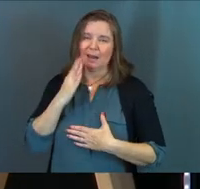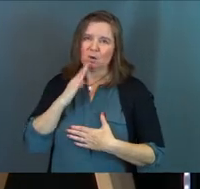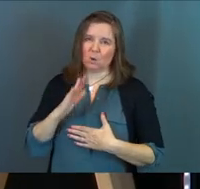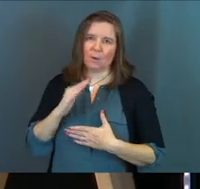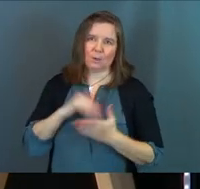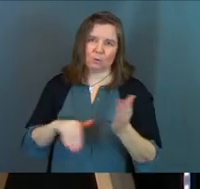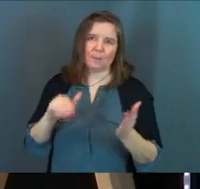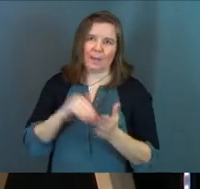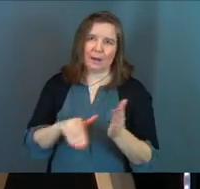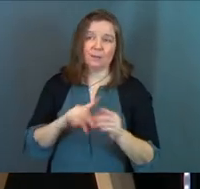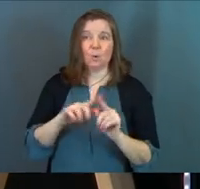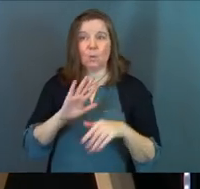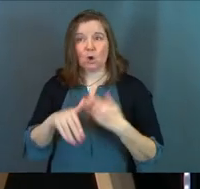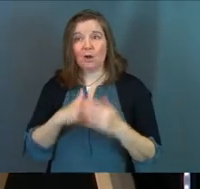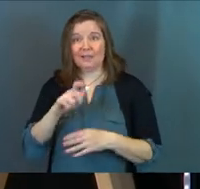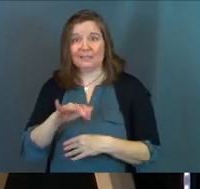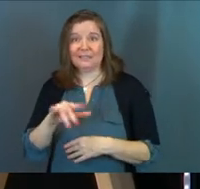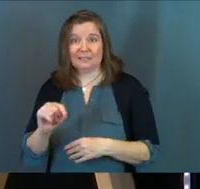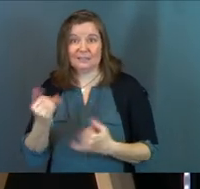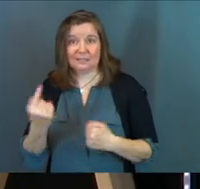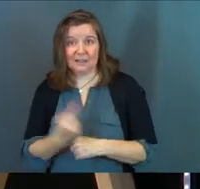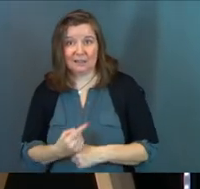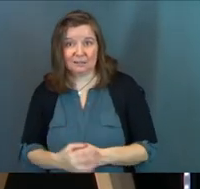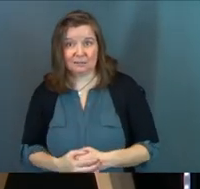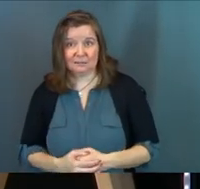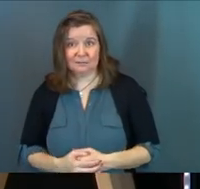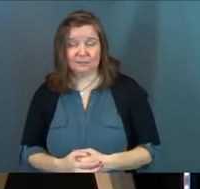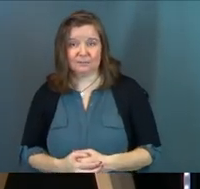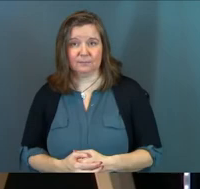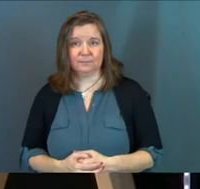being repetitive, but we all need it today.